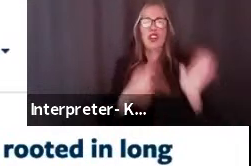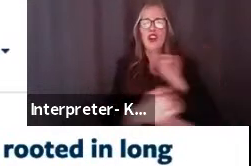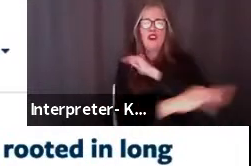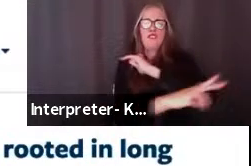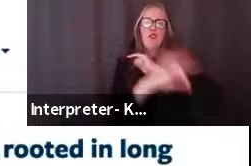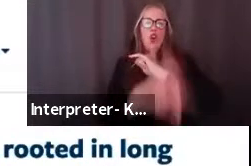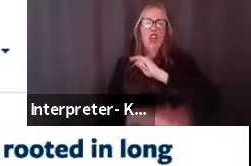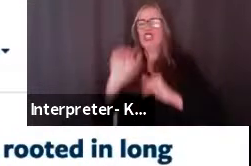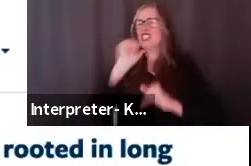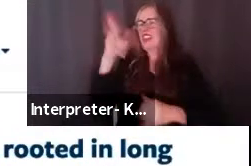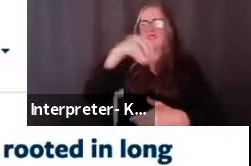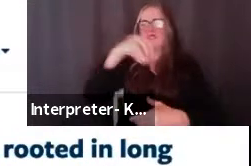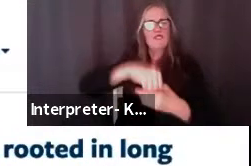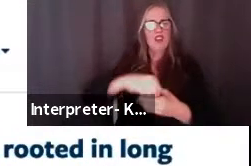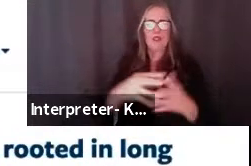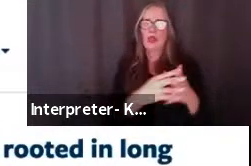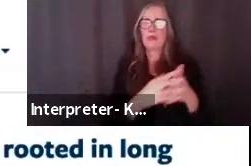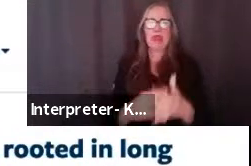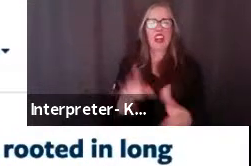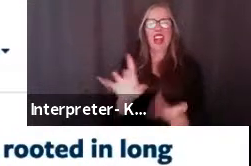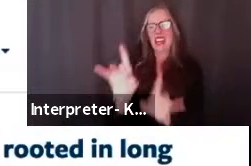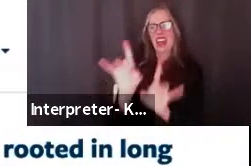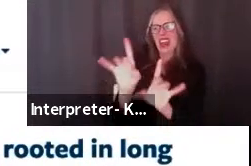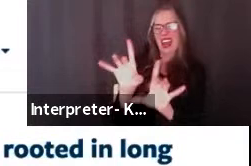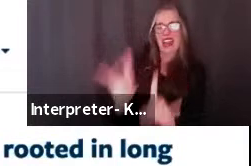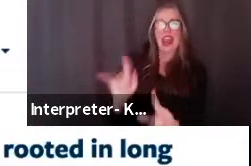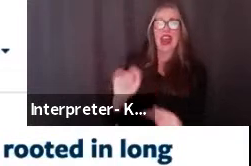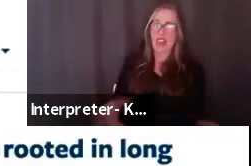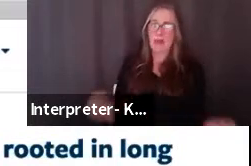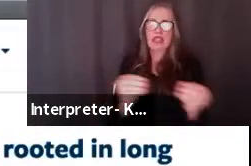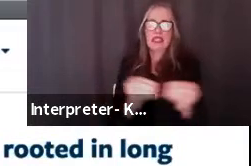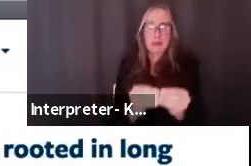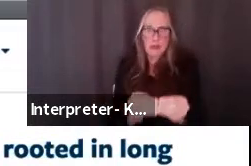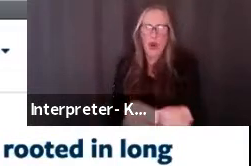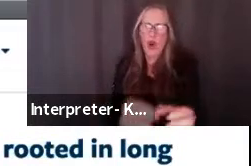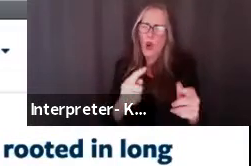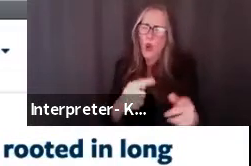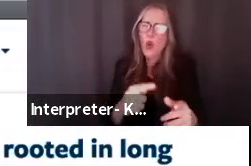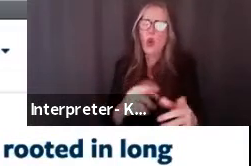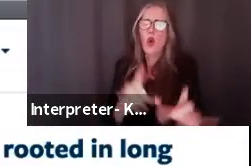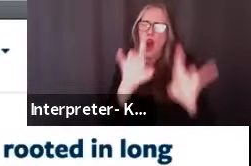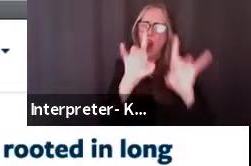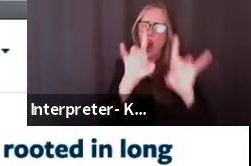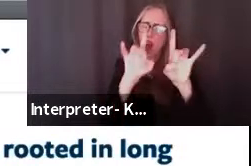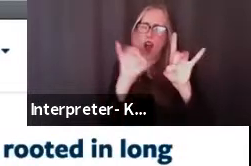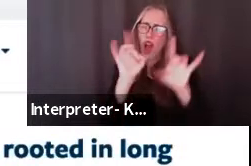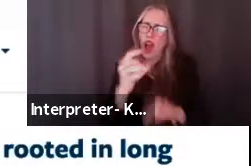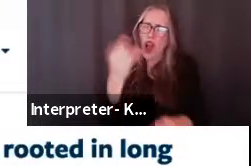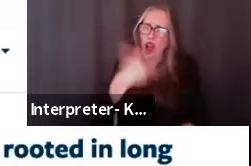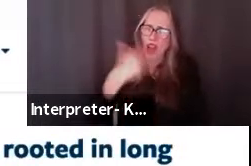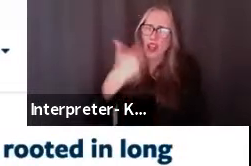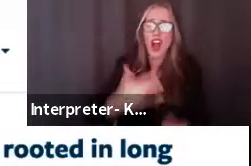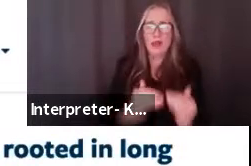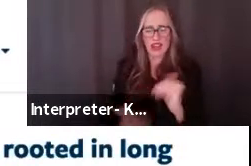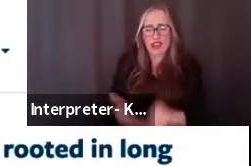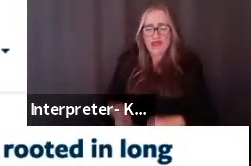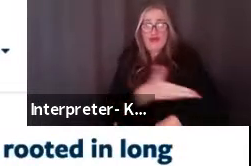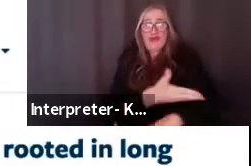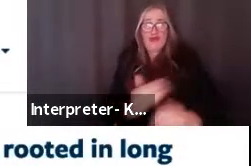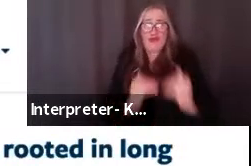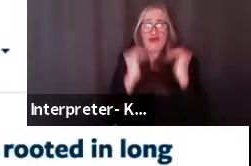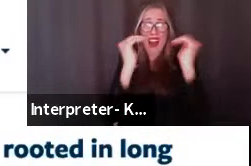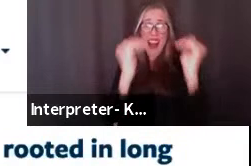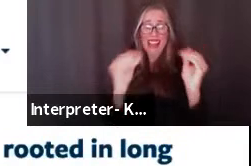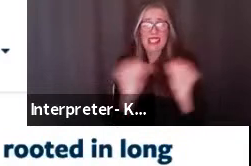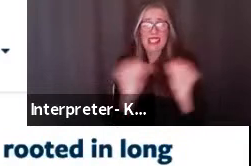embodiment of disease has led to an alarming rise in discrimination and hate crimes targeting asians in the united states